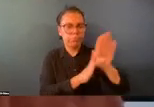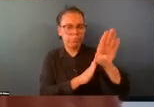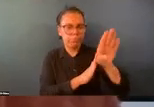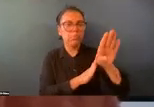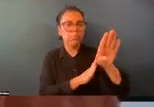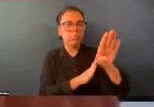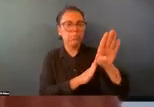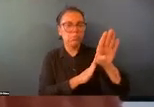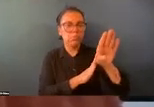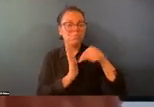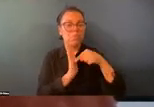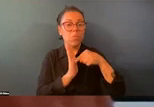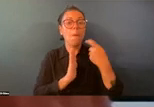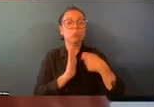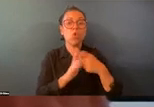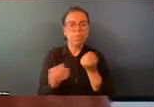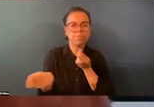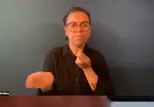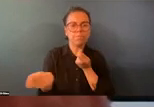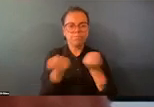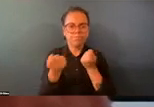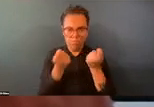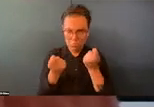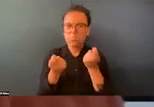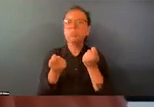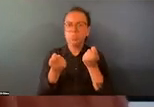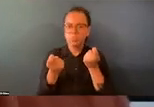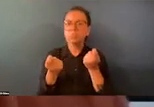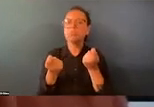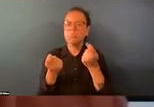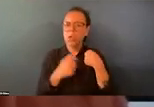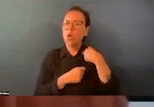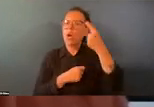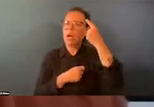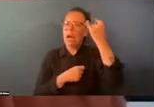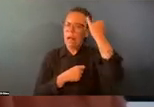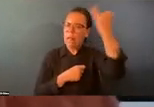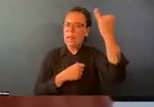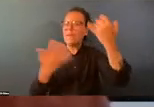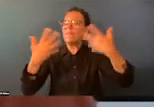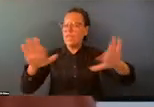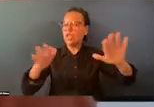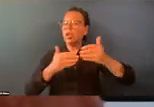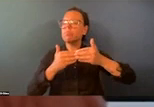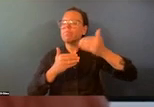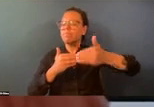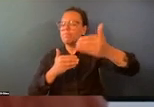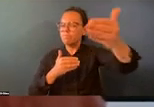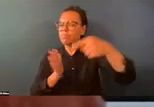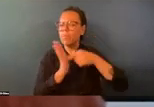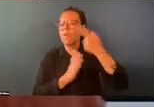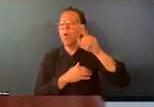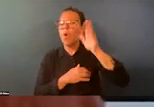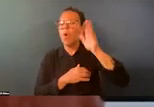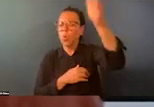about understanding how to manage a project and anticipating potential roadblocks effectively. Based